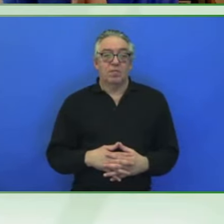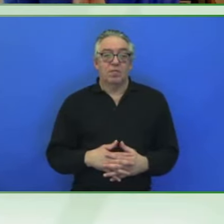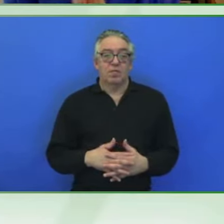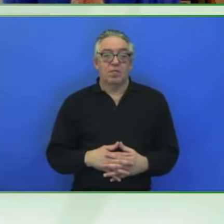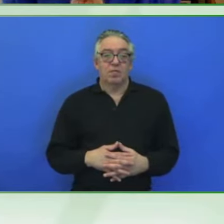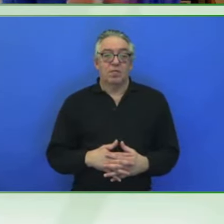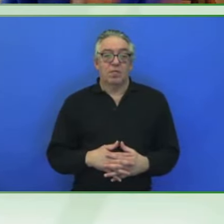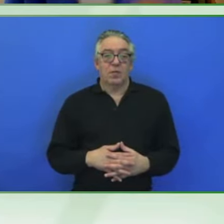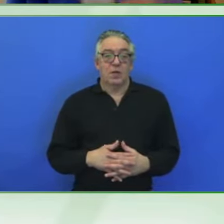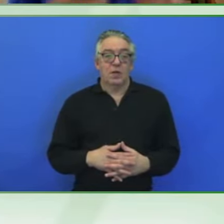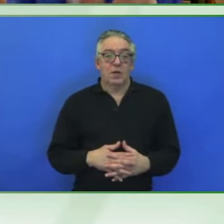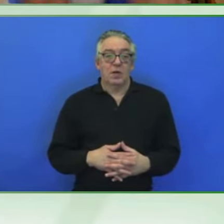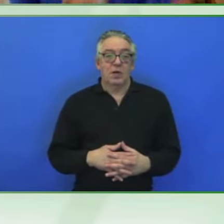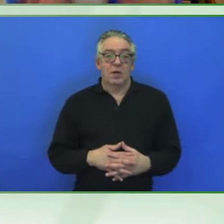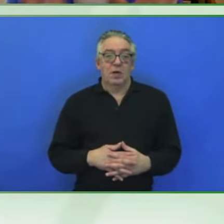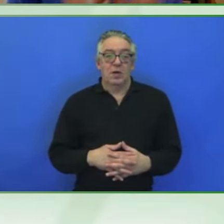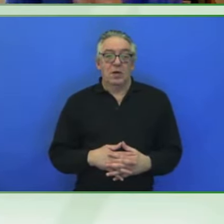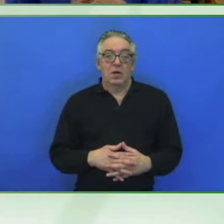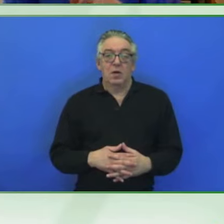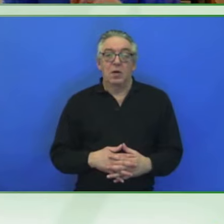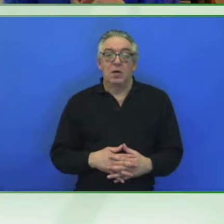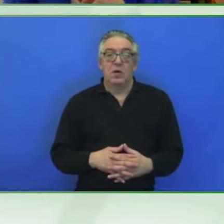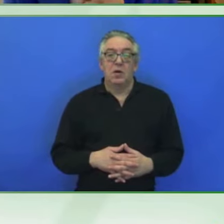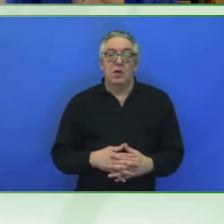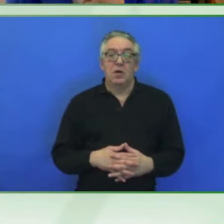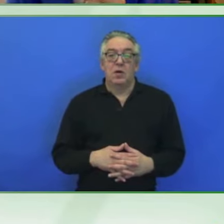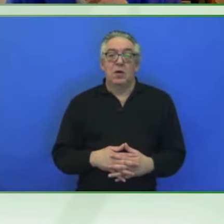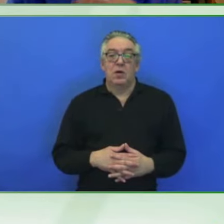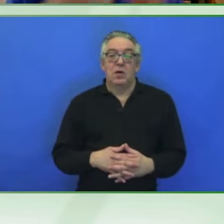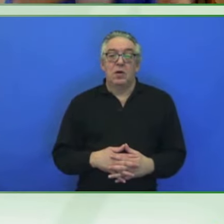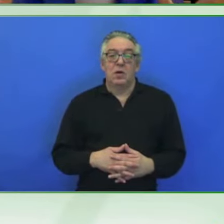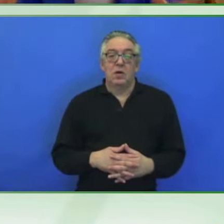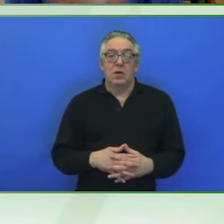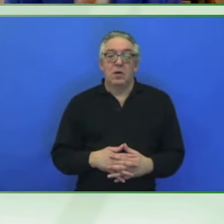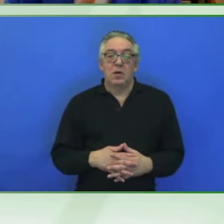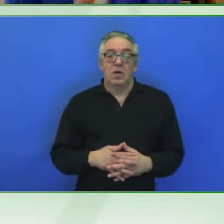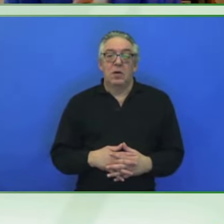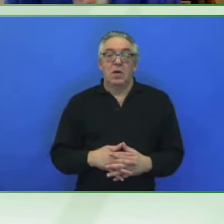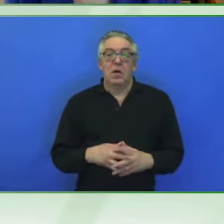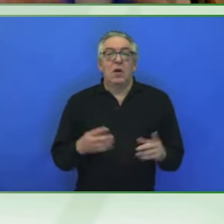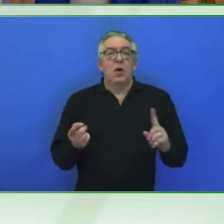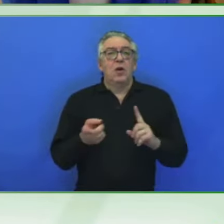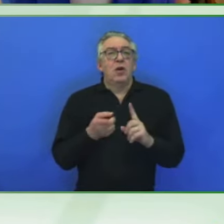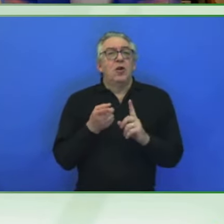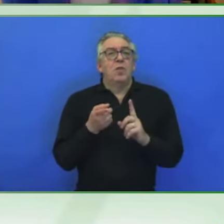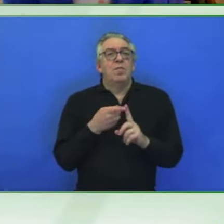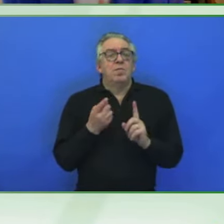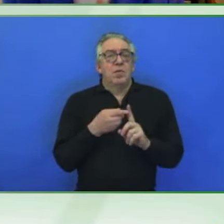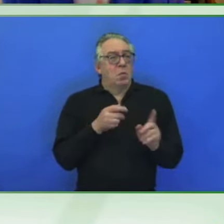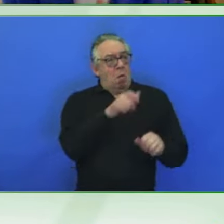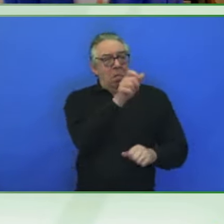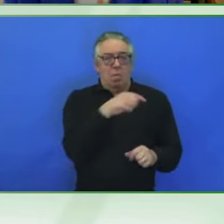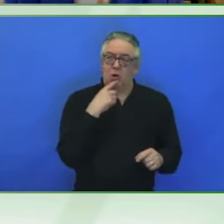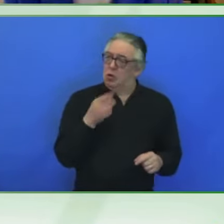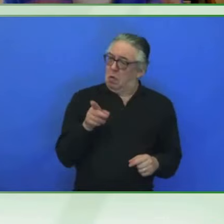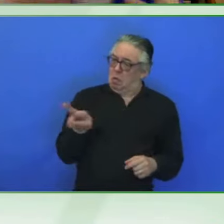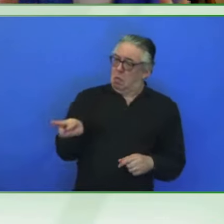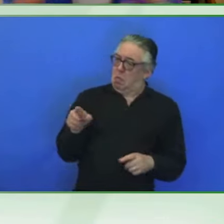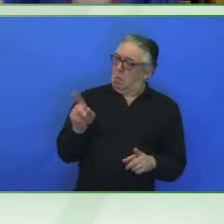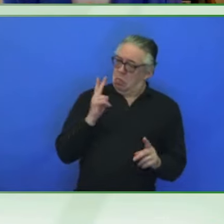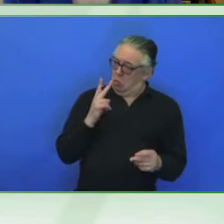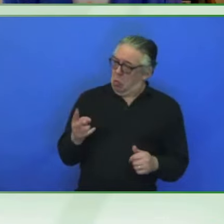And sometimes people will be worrying about whether they're doing the right thing. We say, no, this looks as good as it can be. Sometimes you've got to be